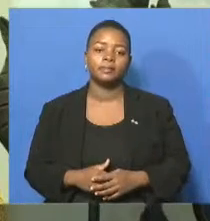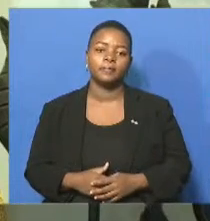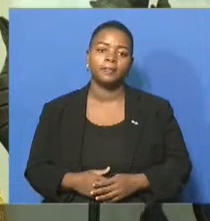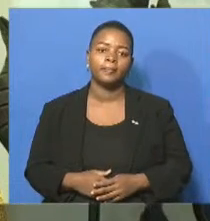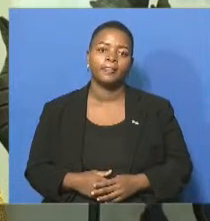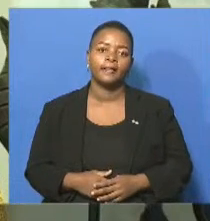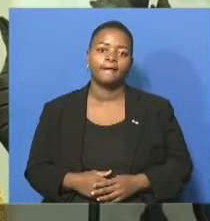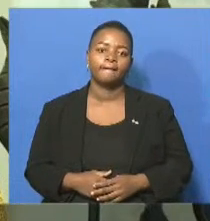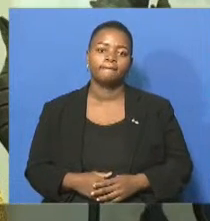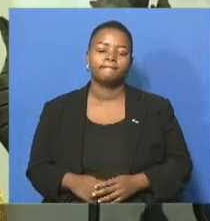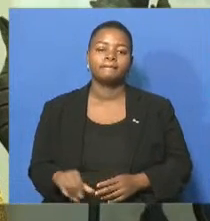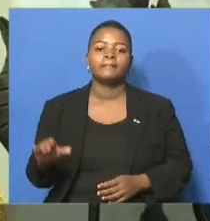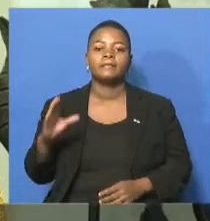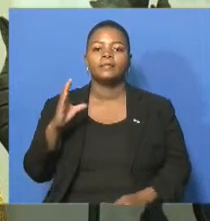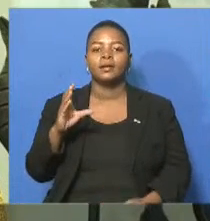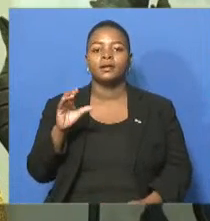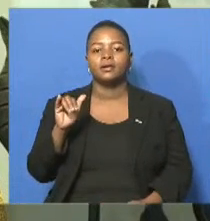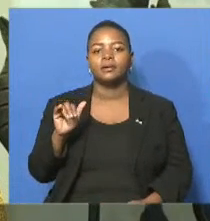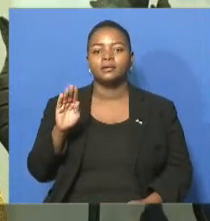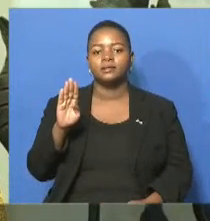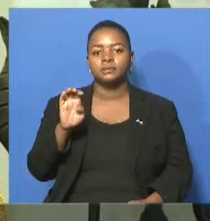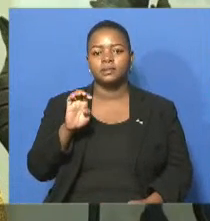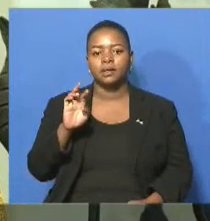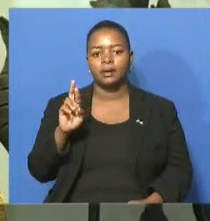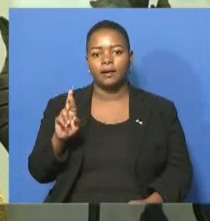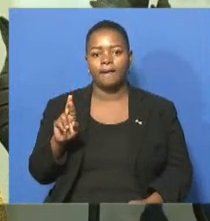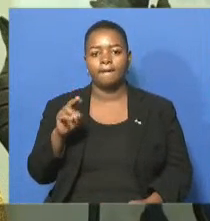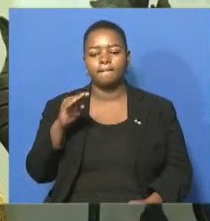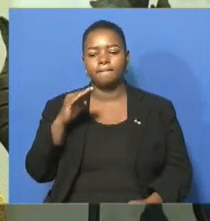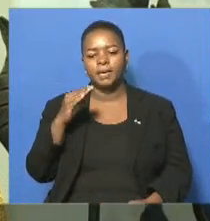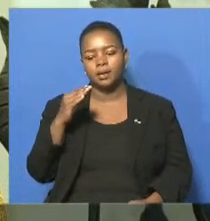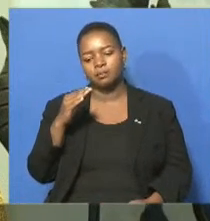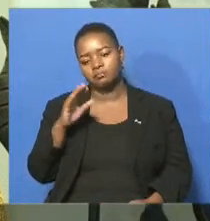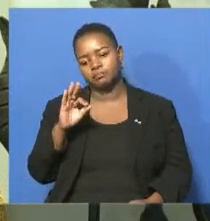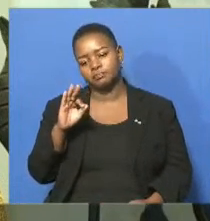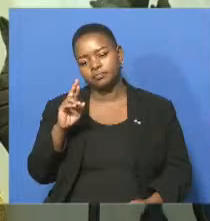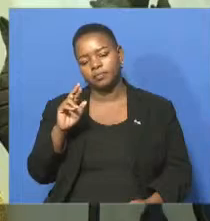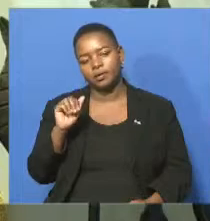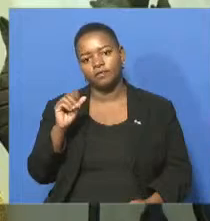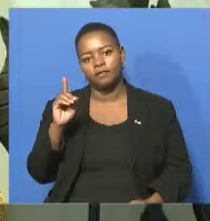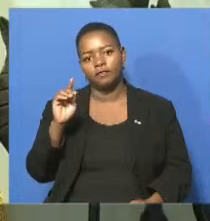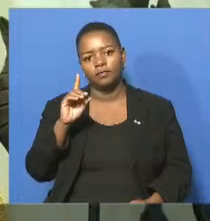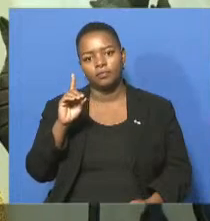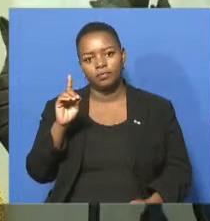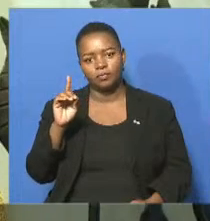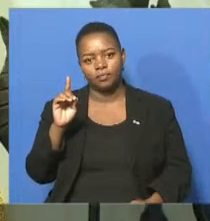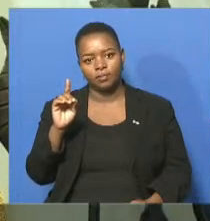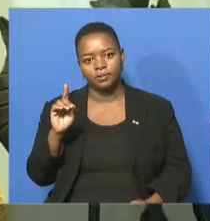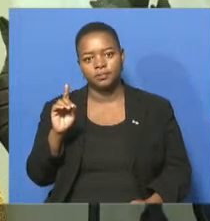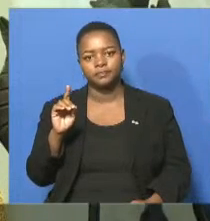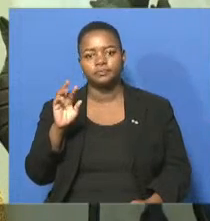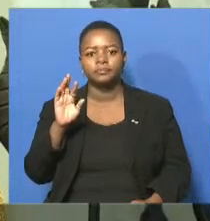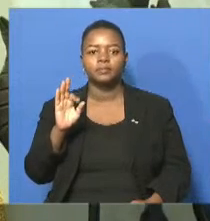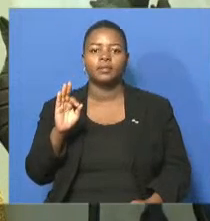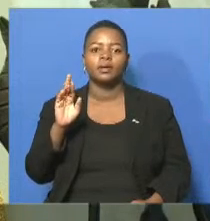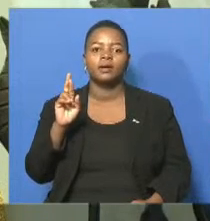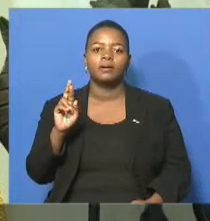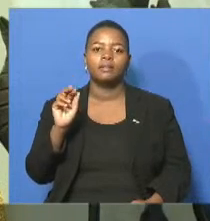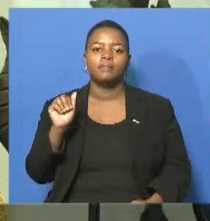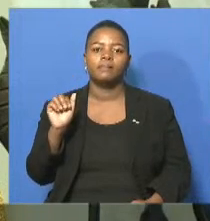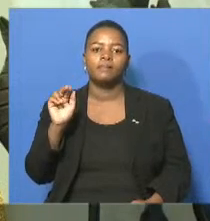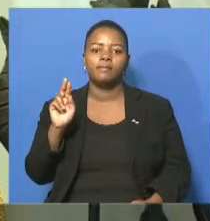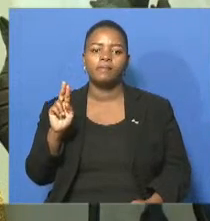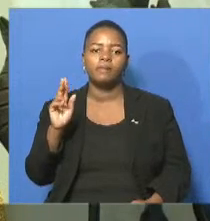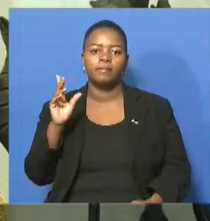around cyber fraud, as well as harassment, and of course policy framework, and also